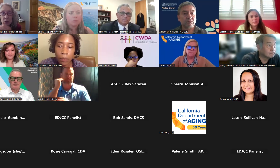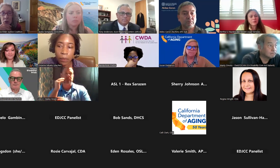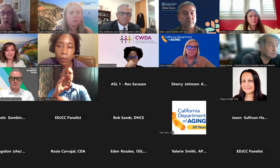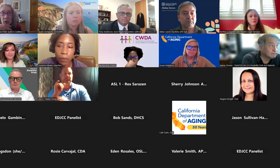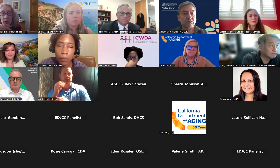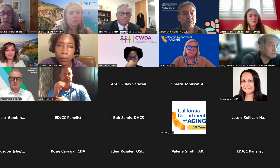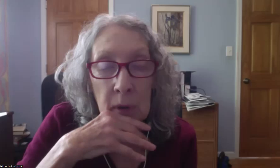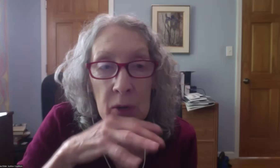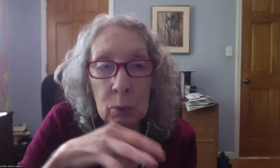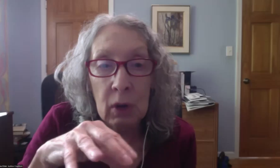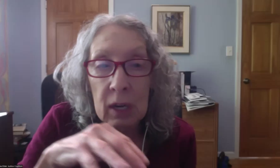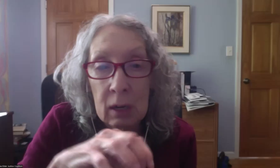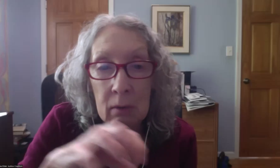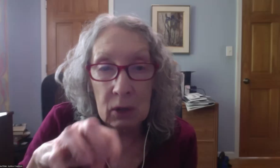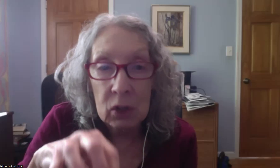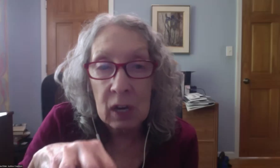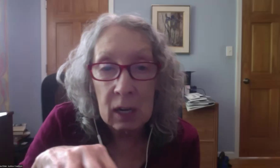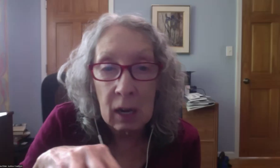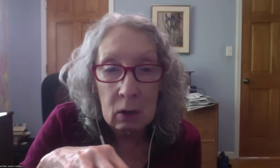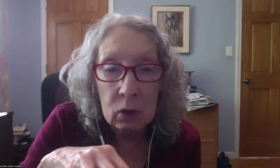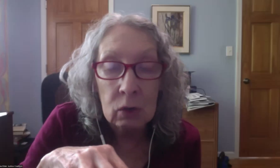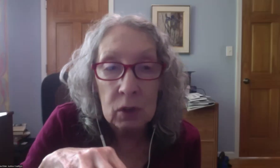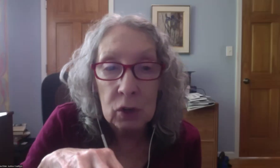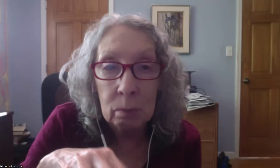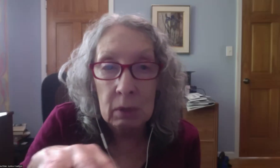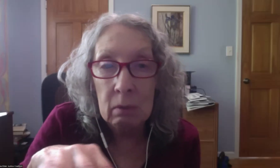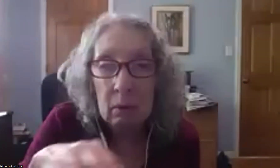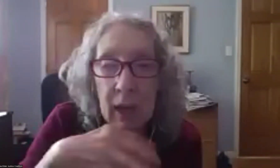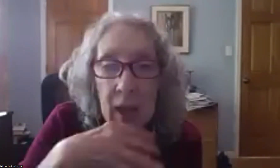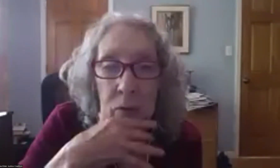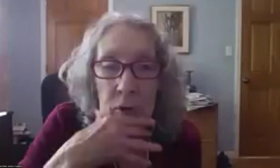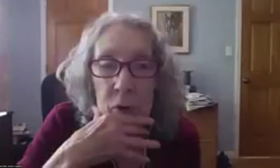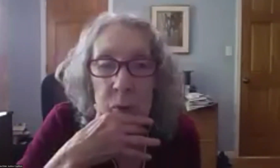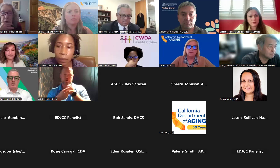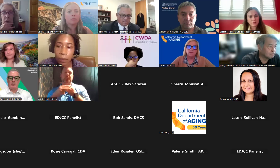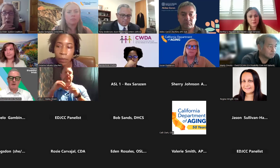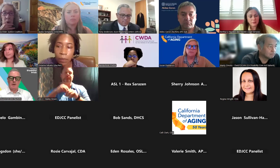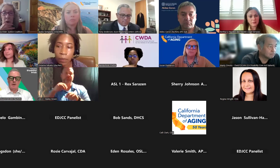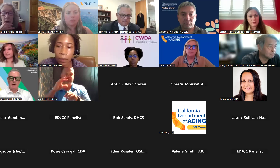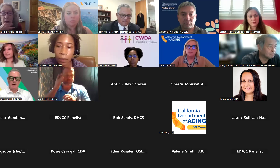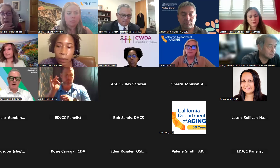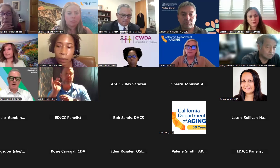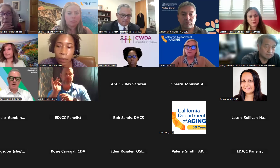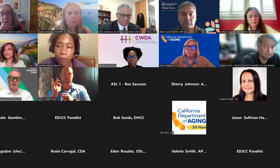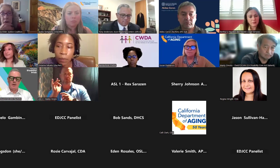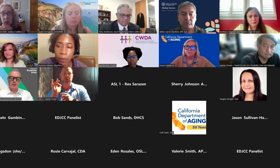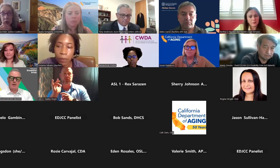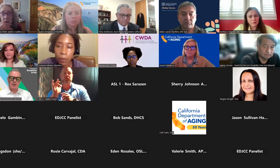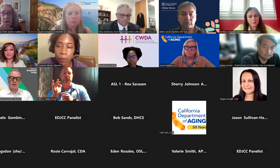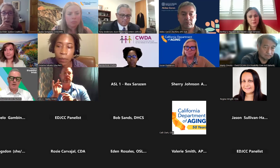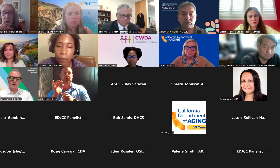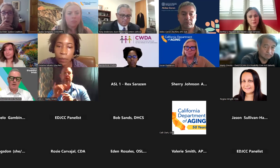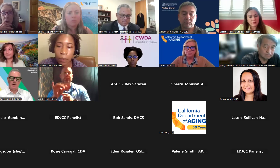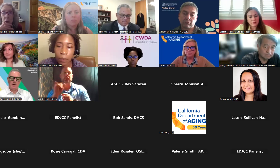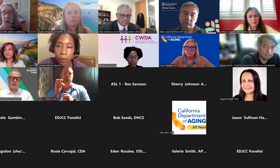CEJC is currently spearheading a study on conservatorship in California, as most of you know, and the Judicial Council